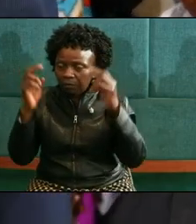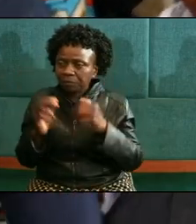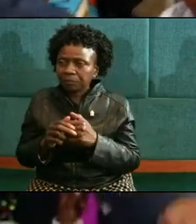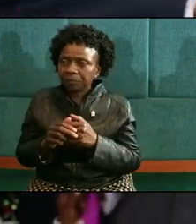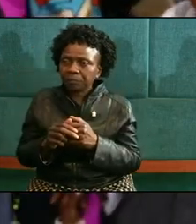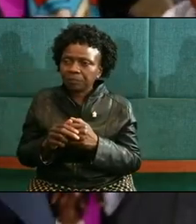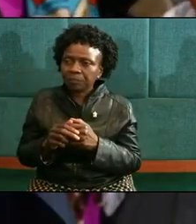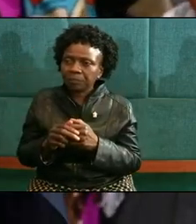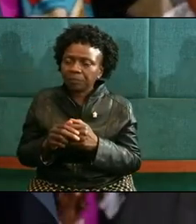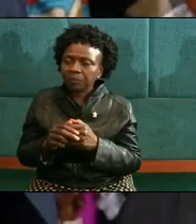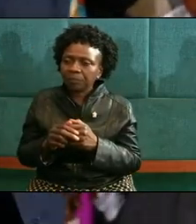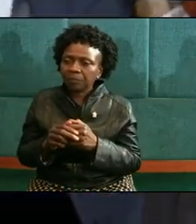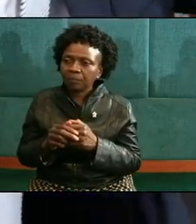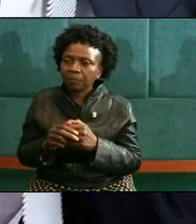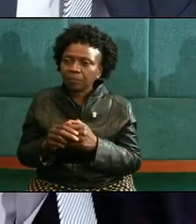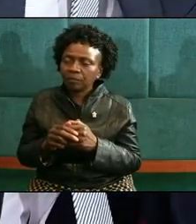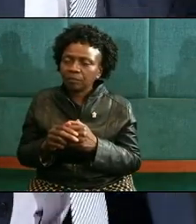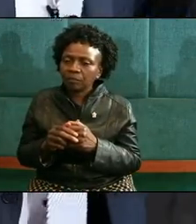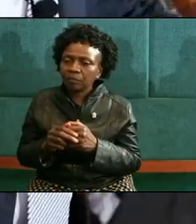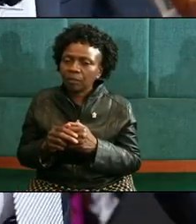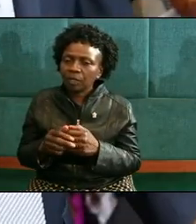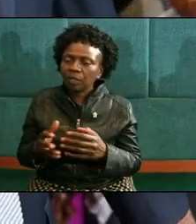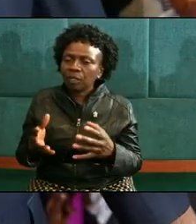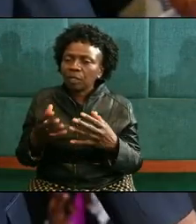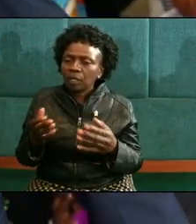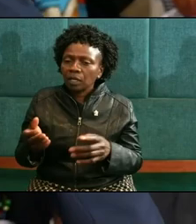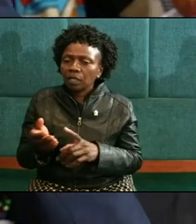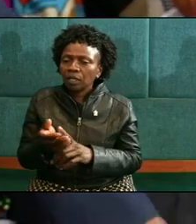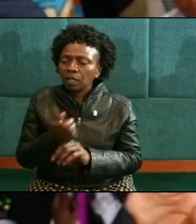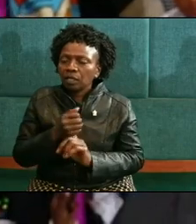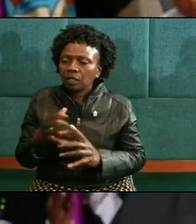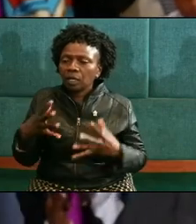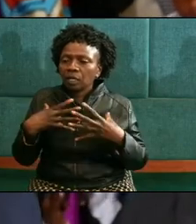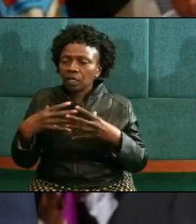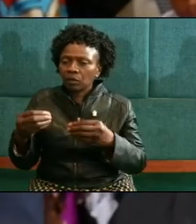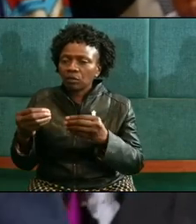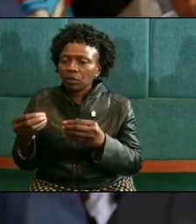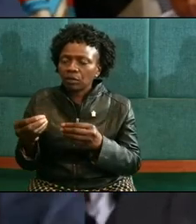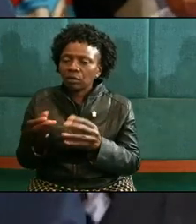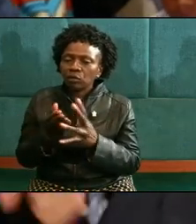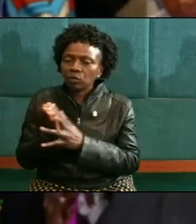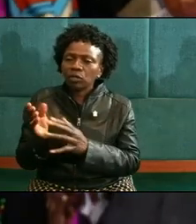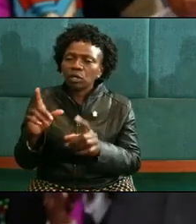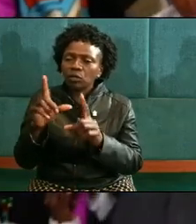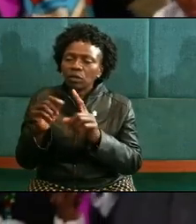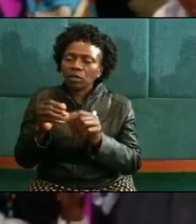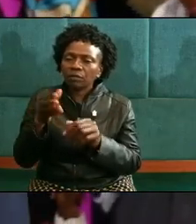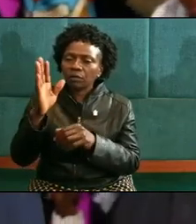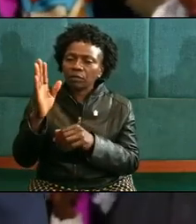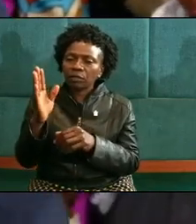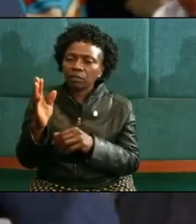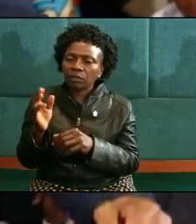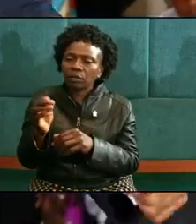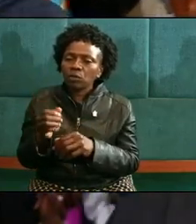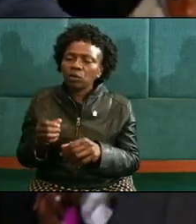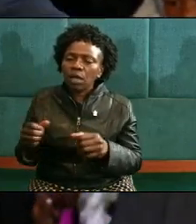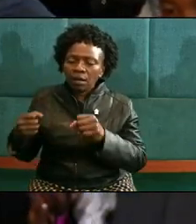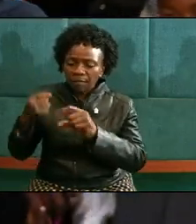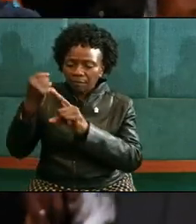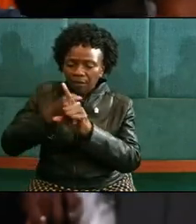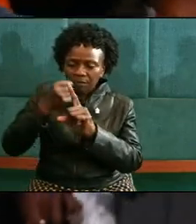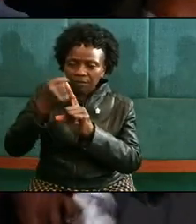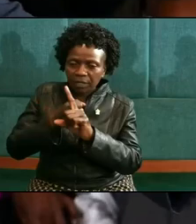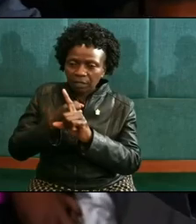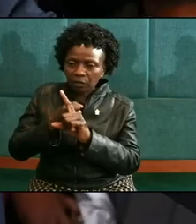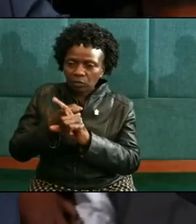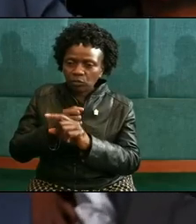minds. We're going to keep their minds pure according to the word of God. Hey, we're going to fight to keep our children. Yes, Jesus